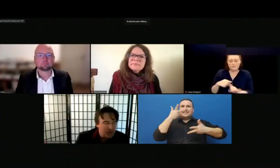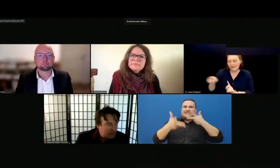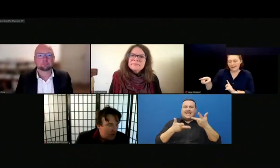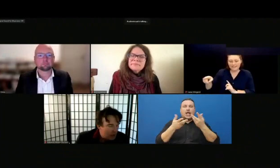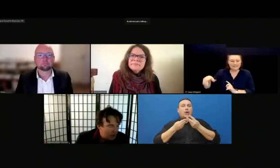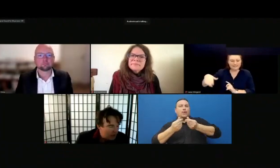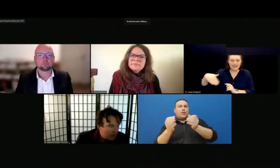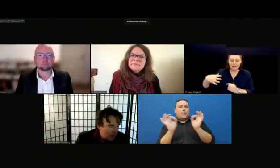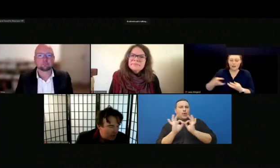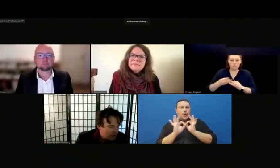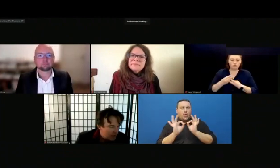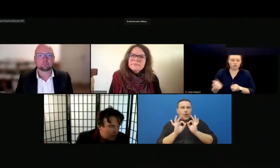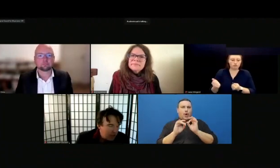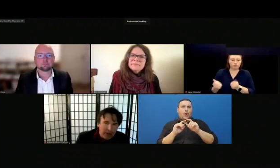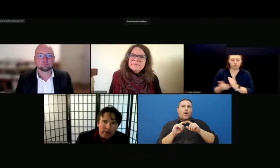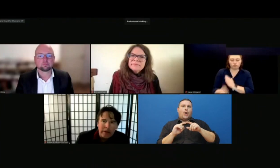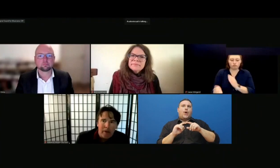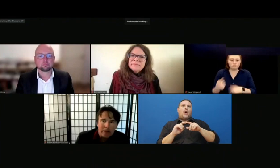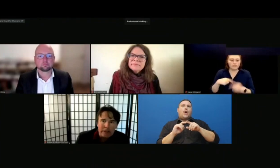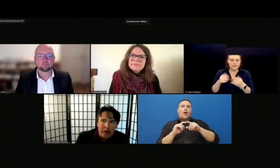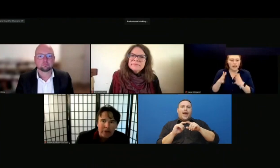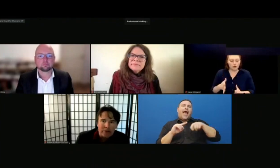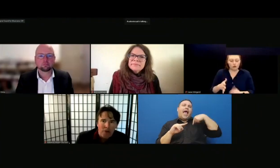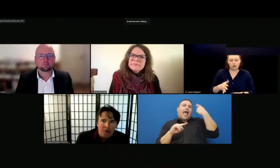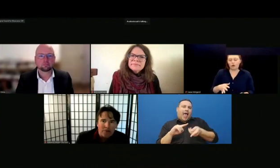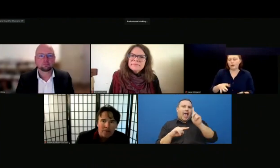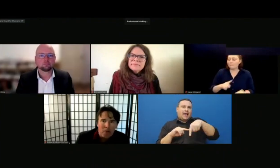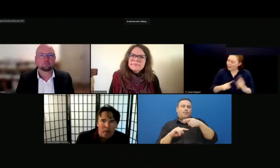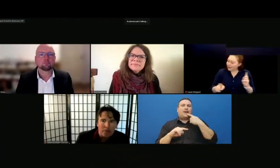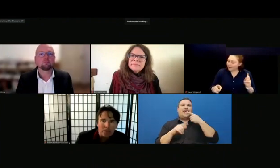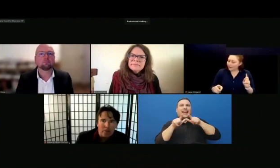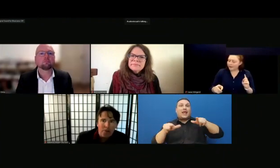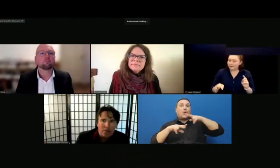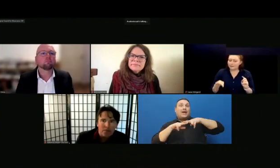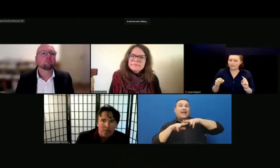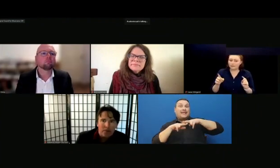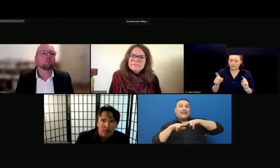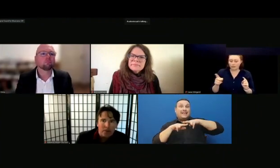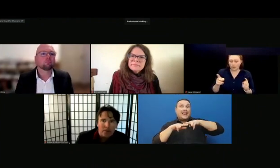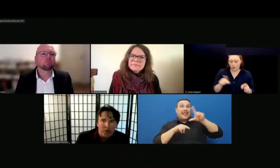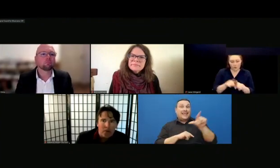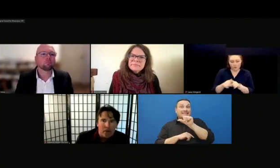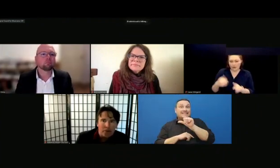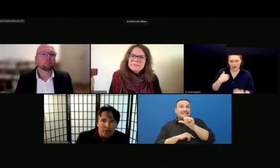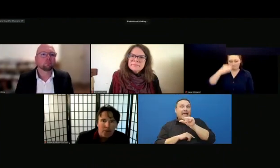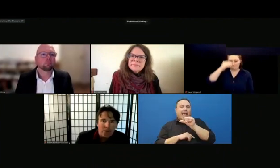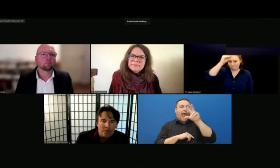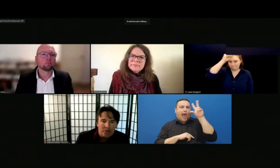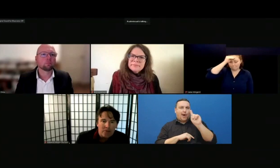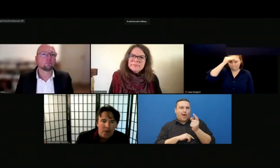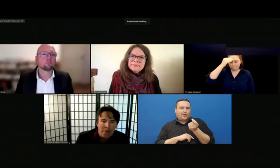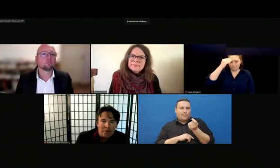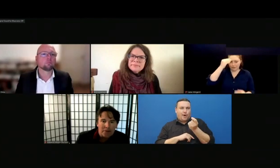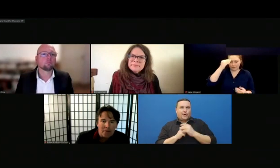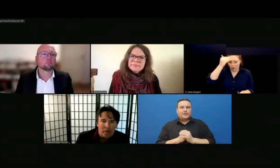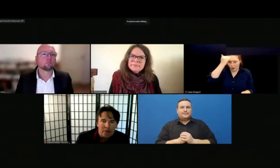fluent signer, and even less did she have any knowledge of Italian Sign Language. Yet, during the